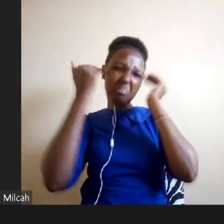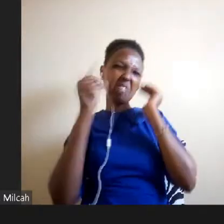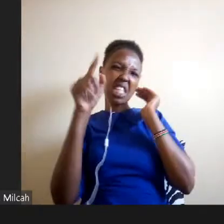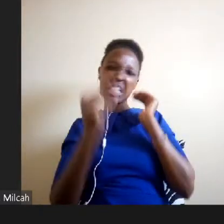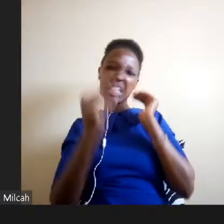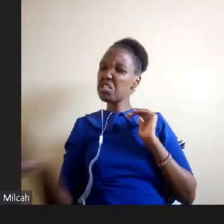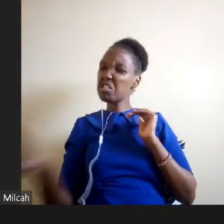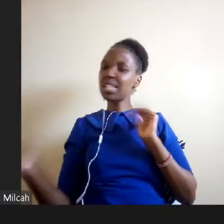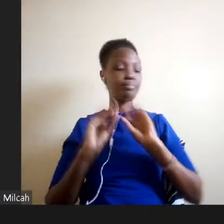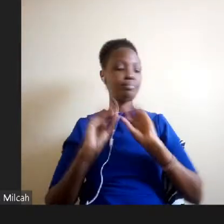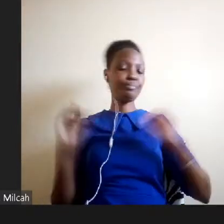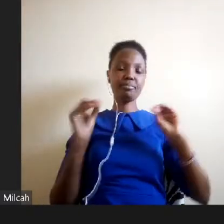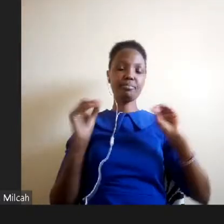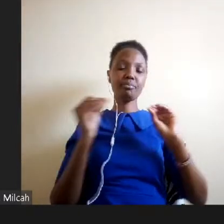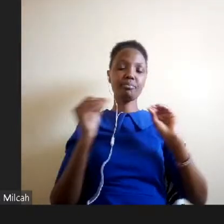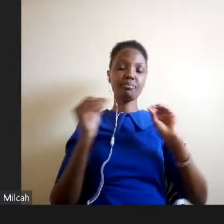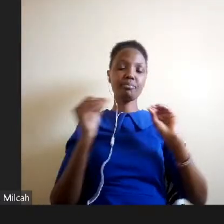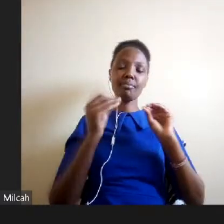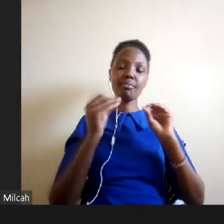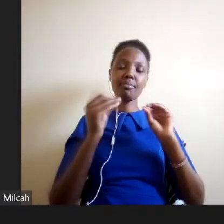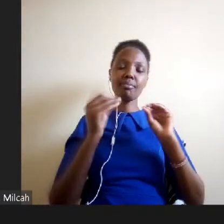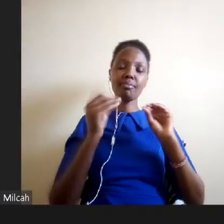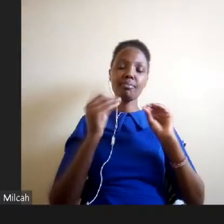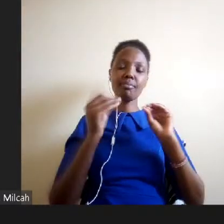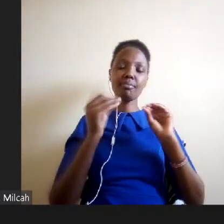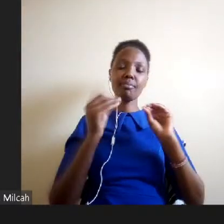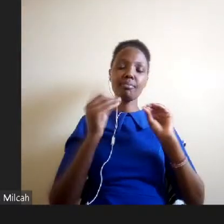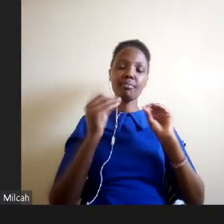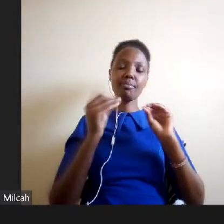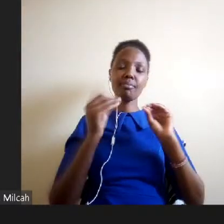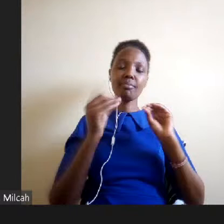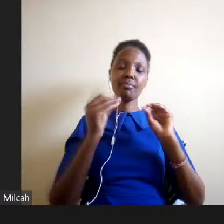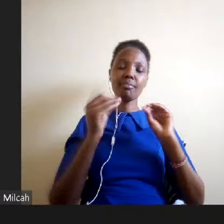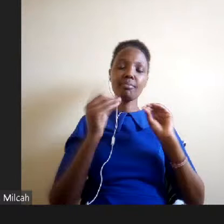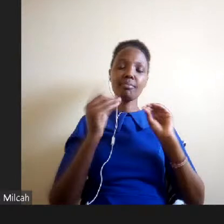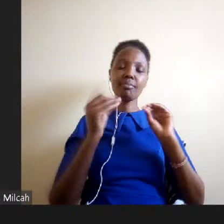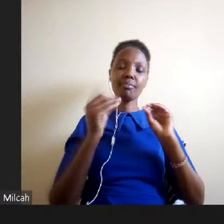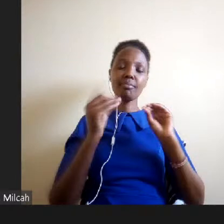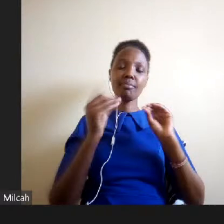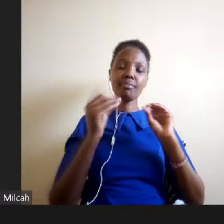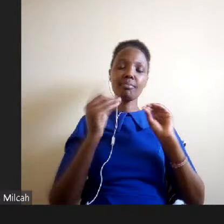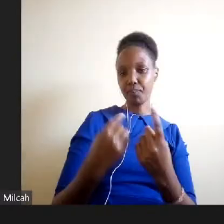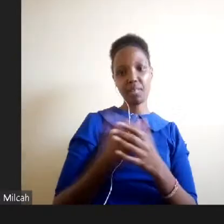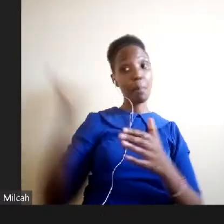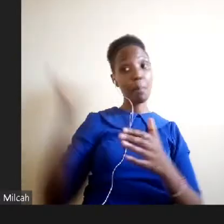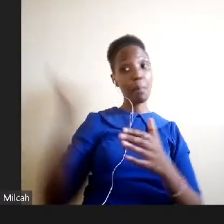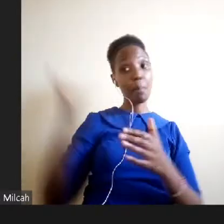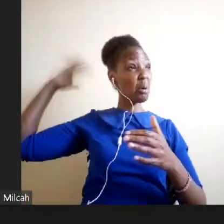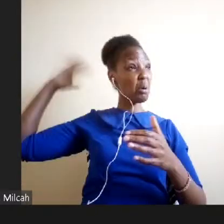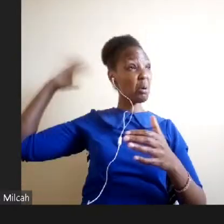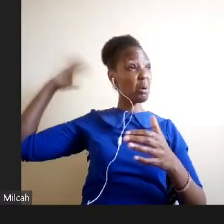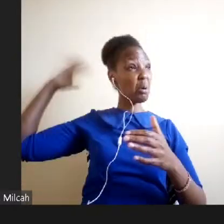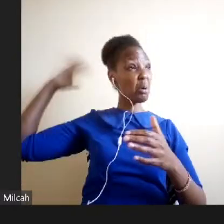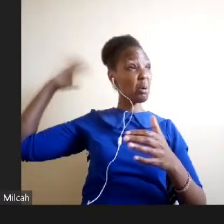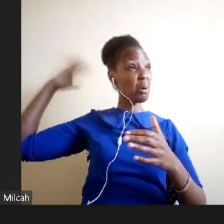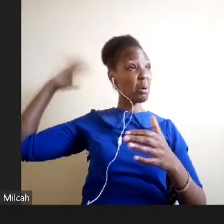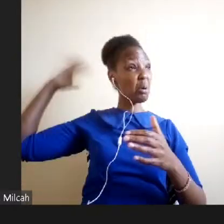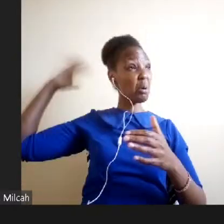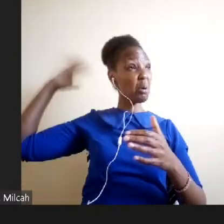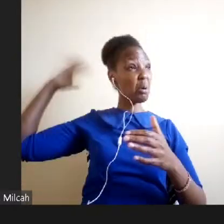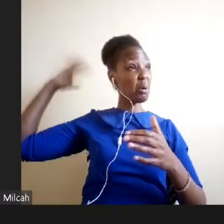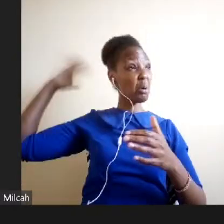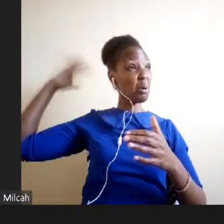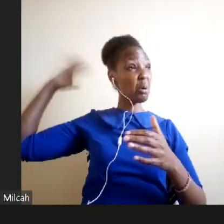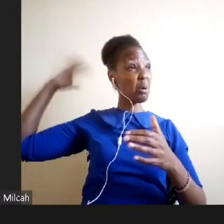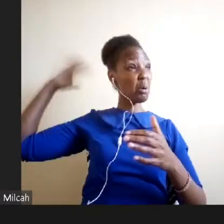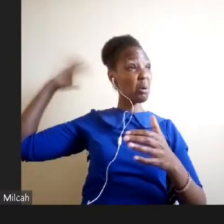speak, because the dispensations have changed. We used to have more physical engagement when we were growing up, but